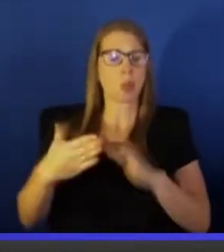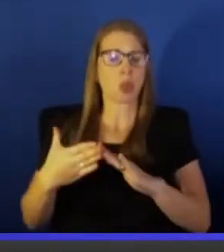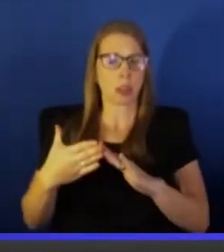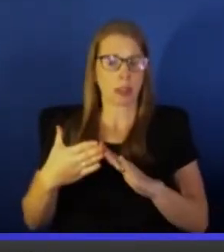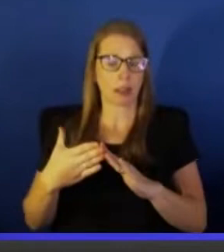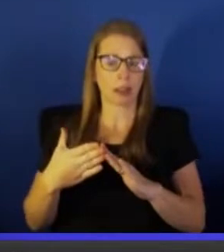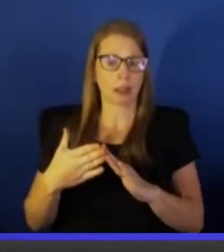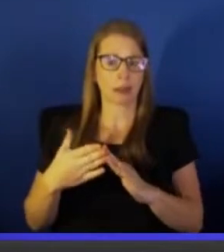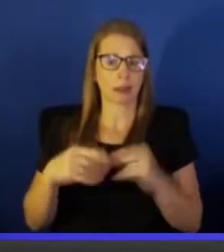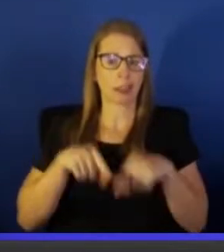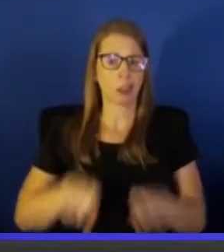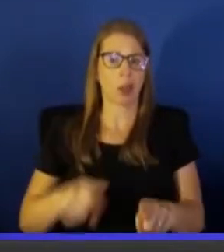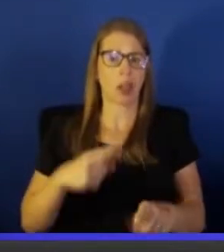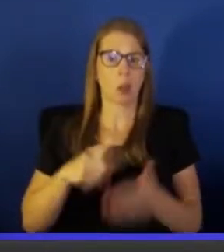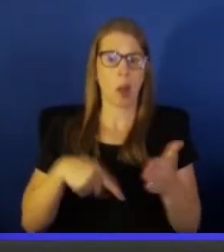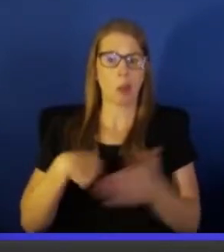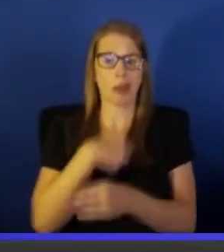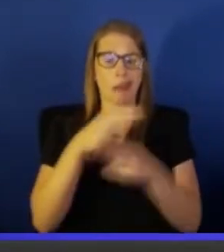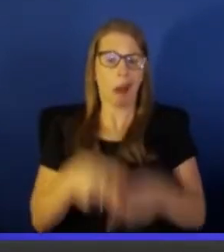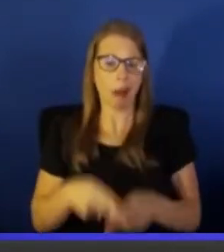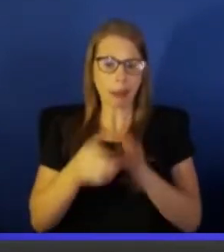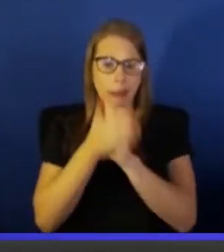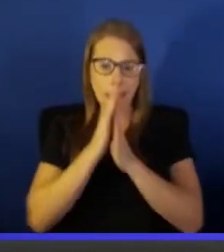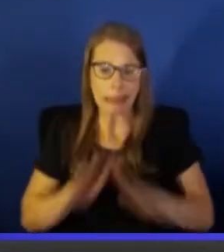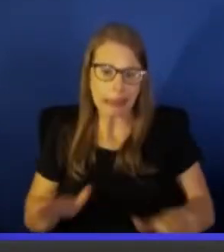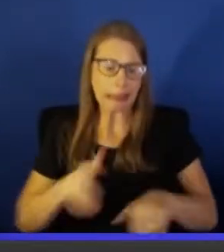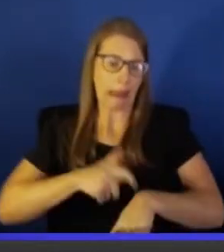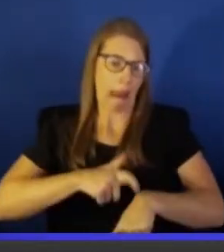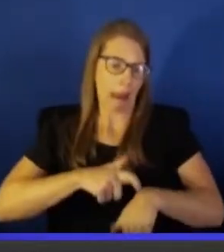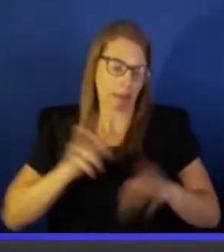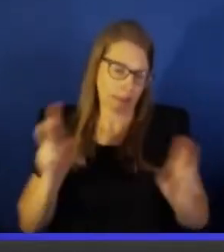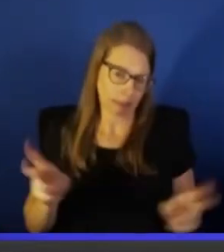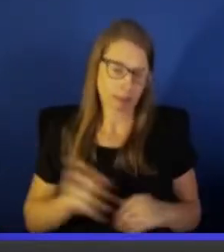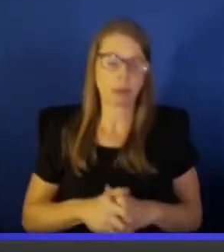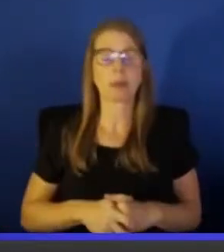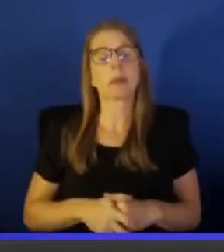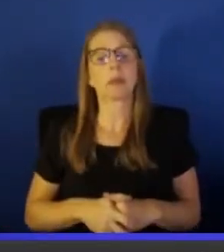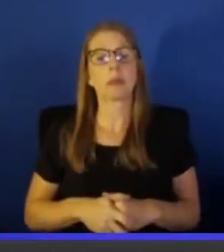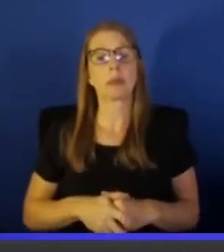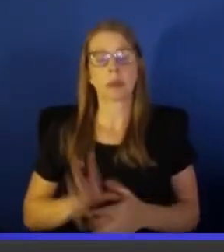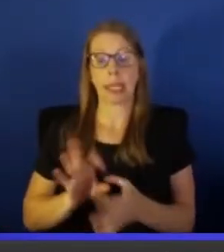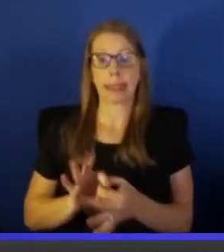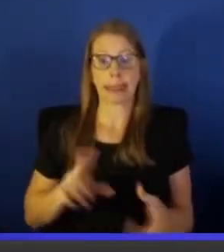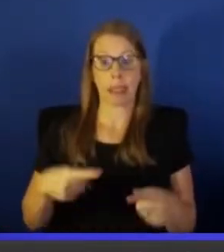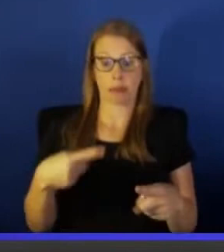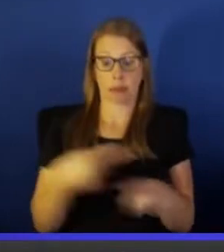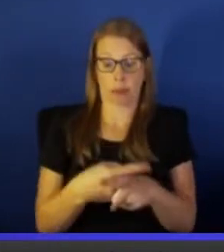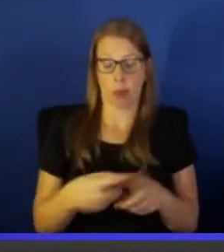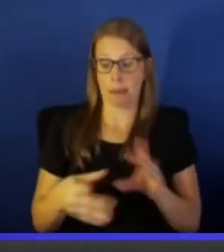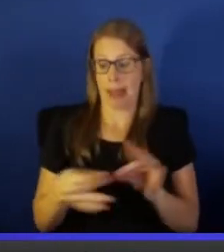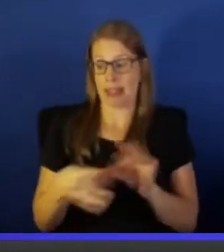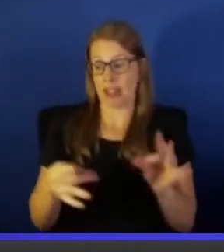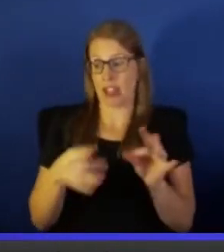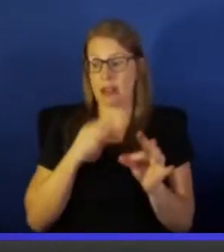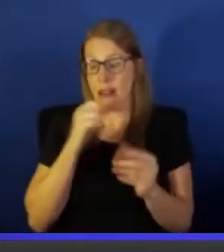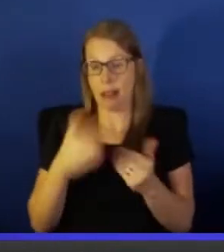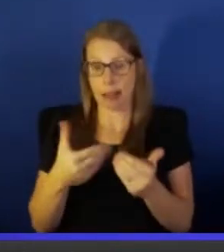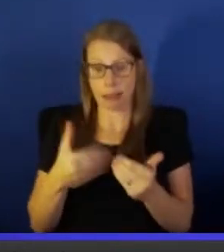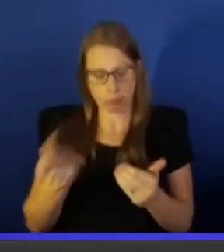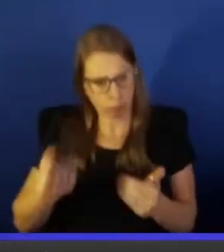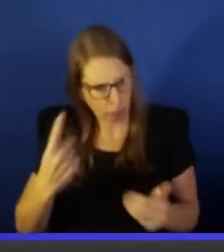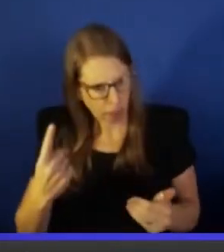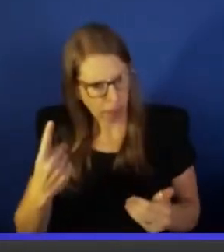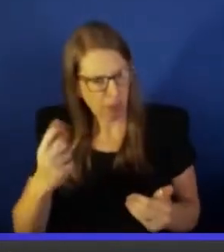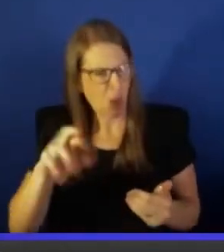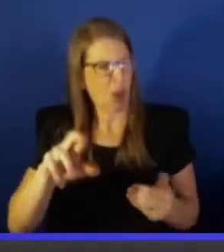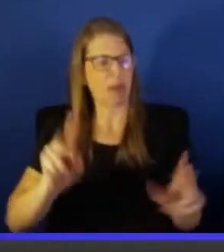times. Because what we realize is that when there is a disconnect, when maybe our messaging is not easily understood, or folks feel